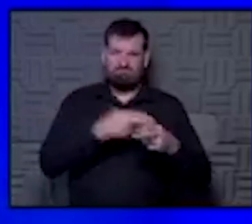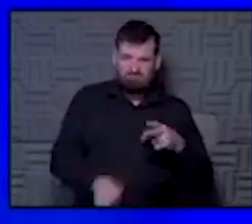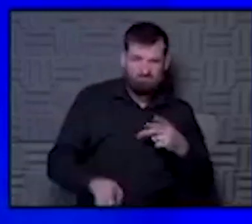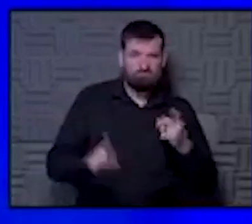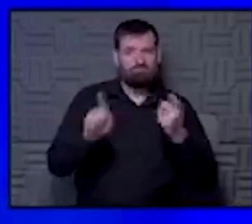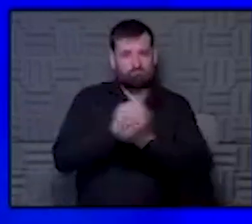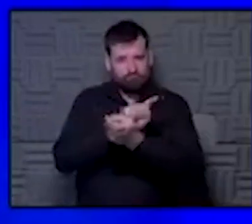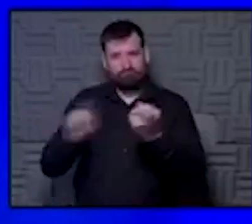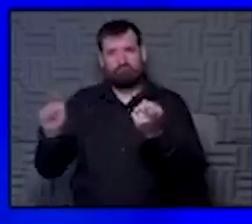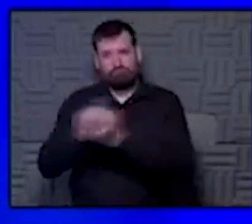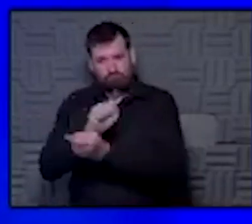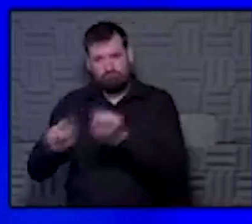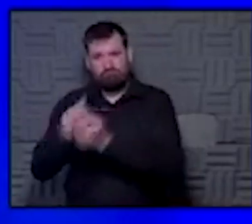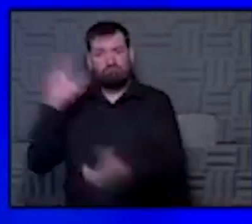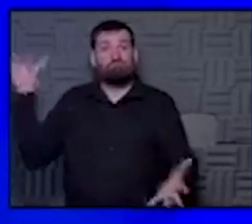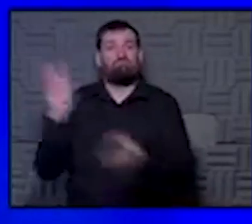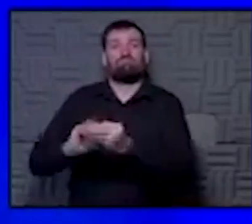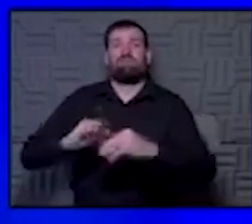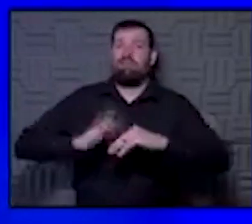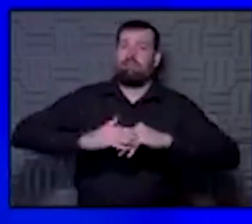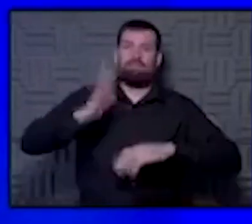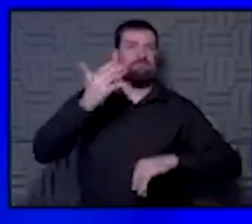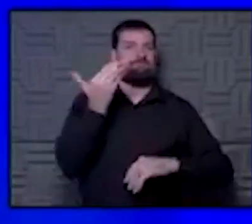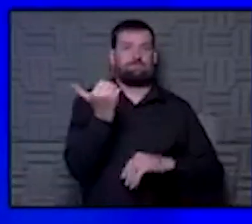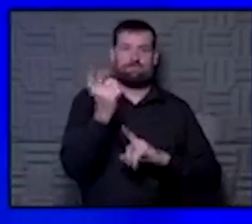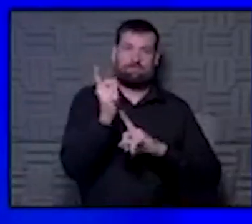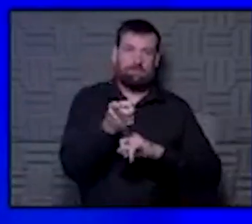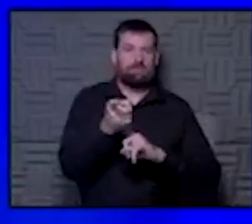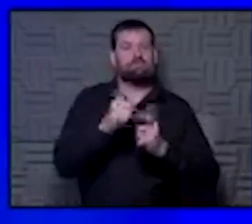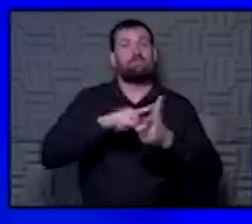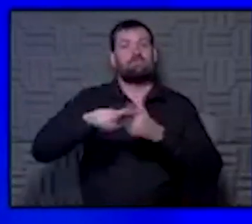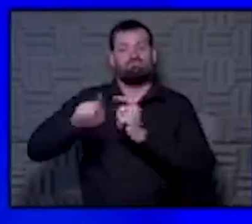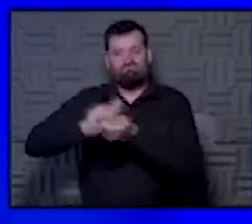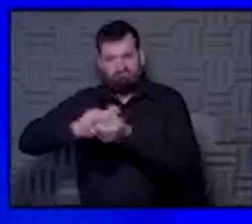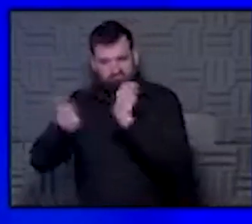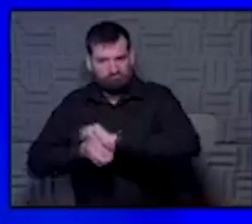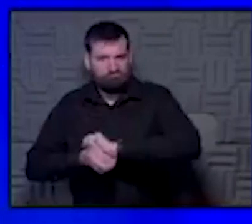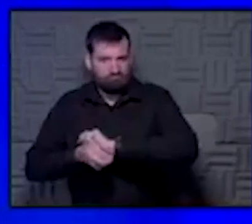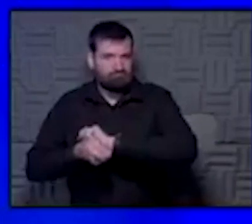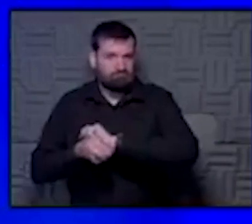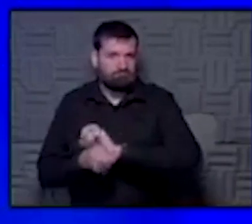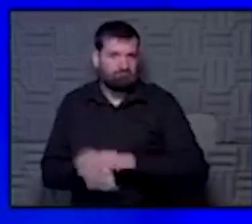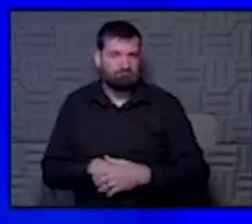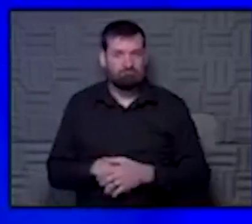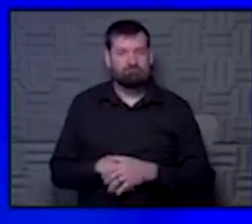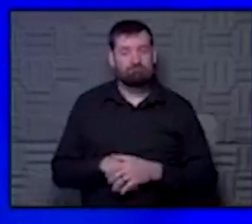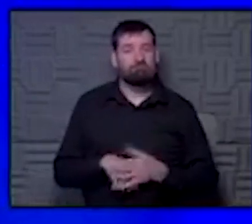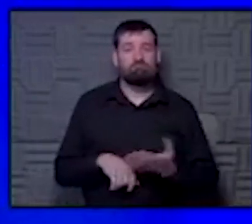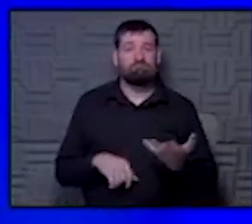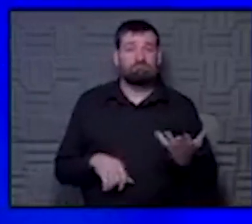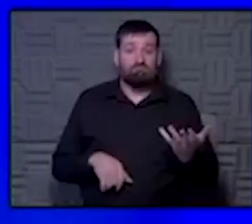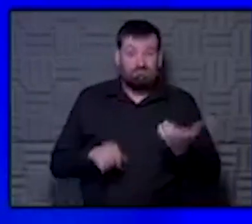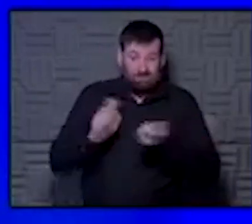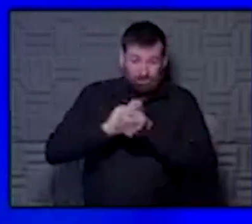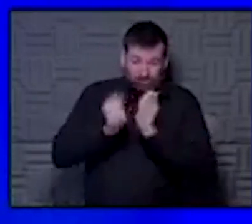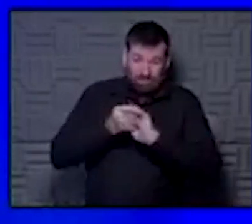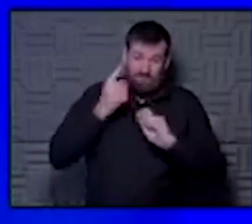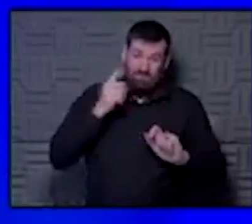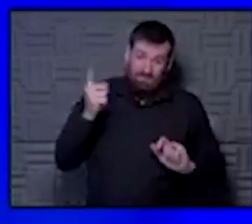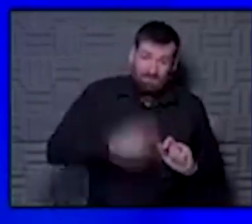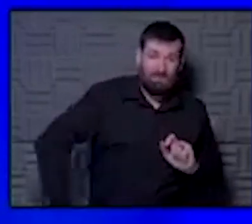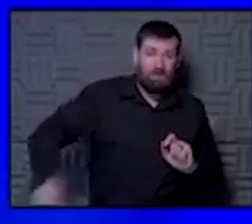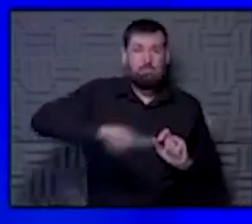inmates that totaled over 15 minutes, and so they went to make that definition. I don't think that changes anything other